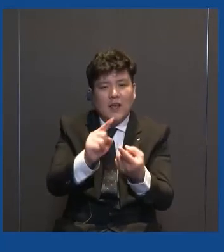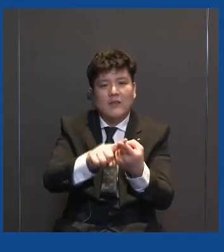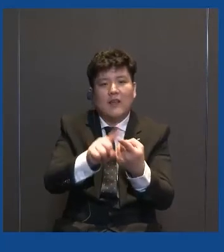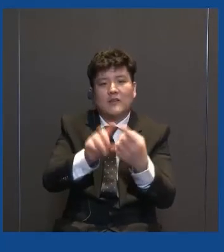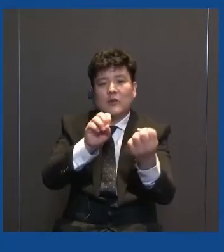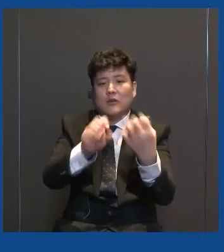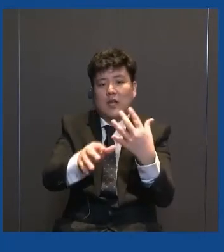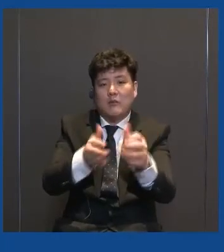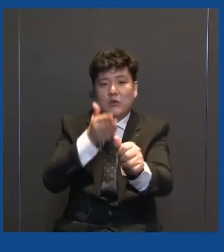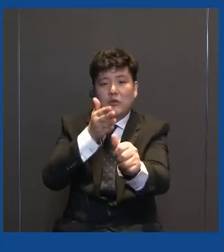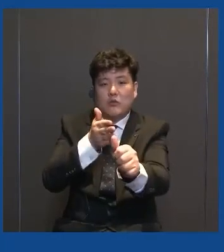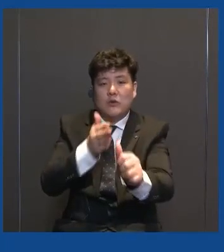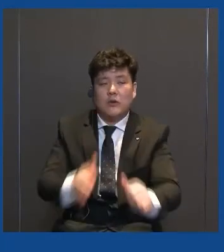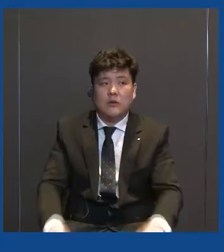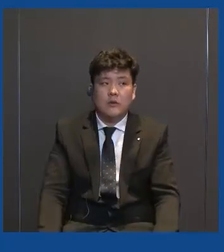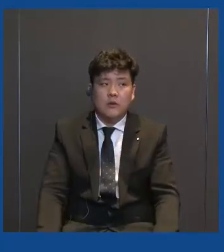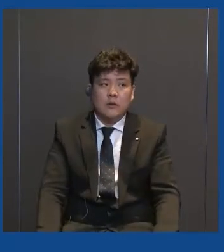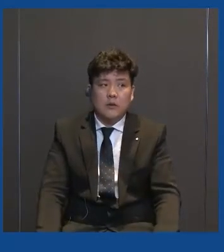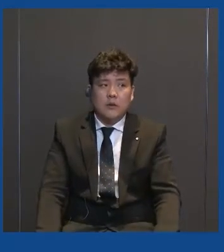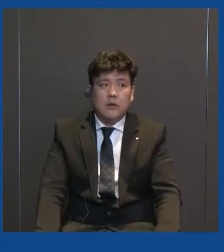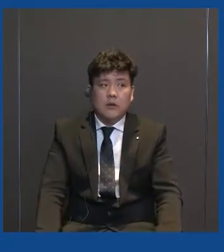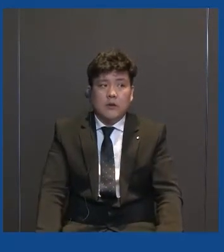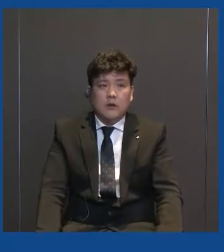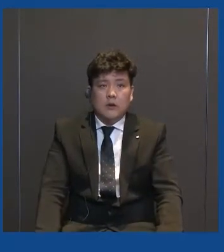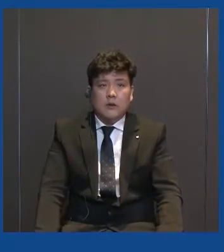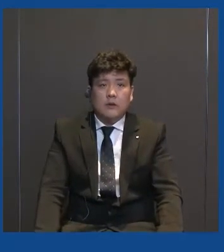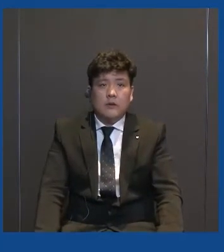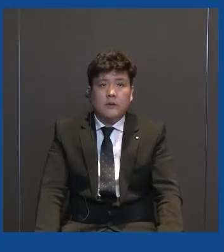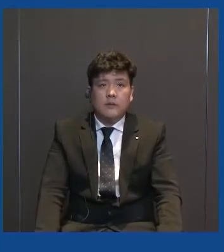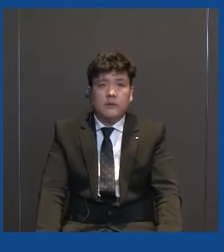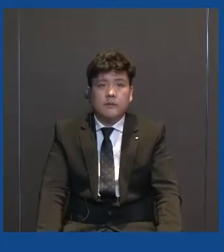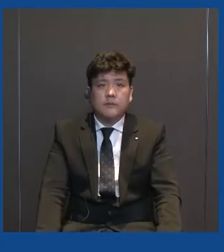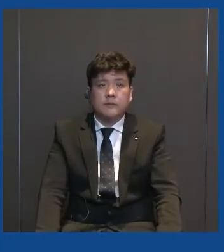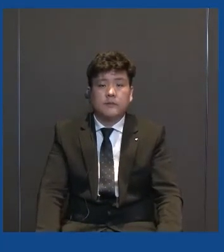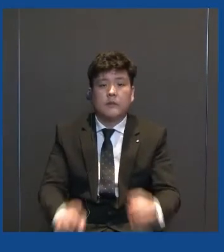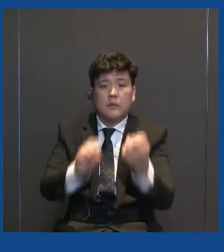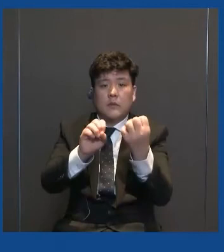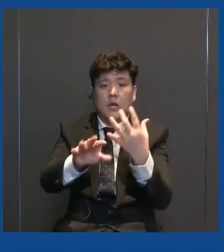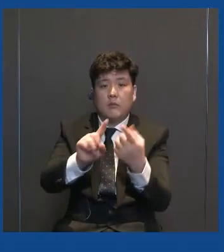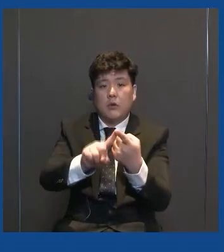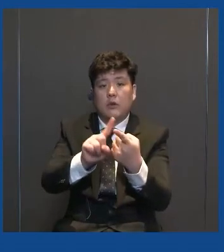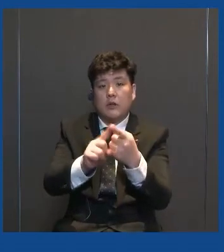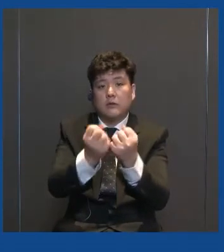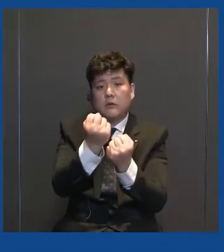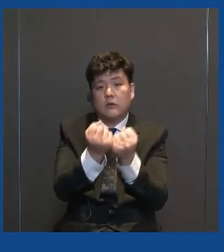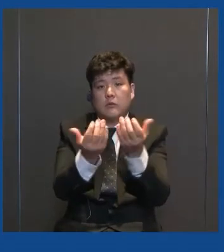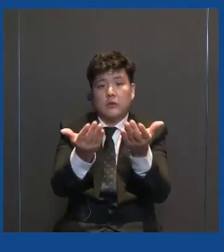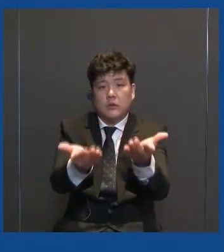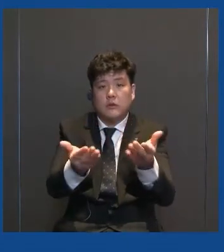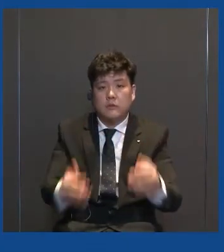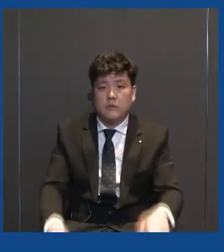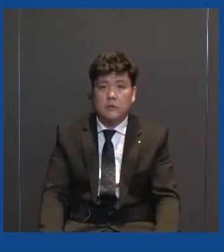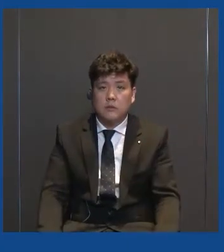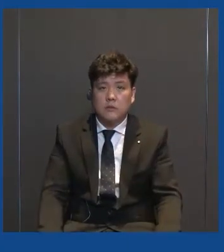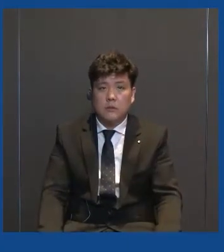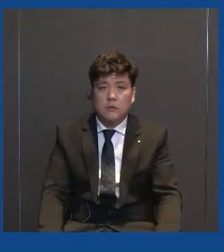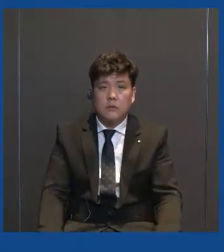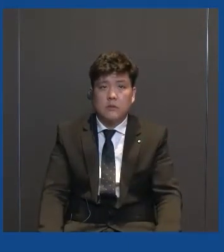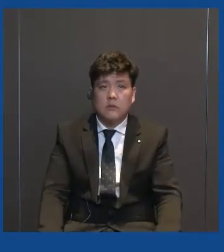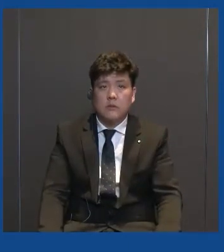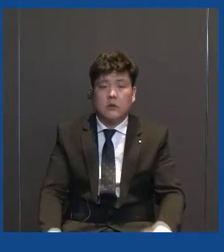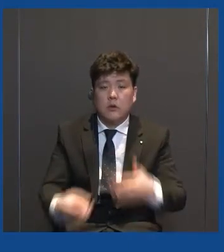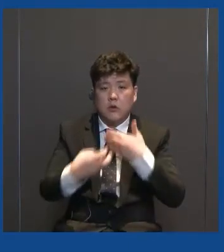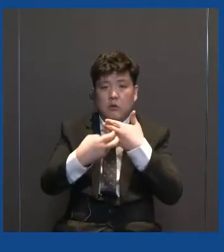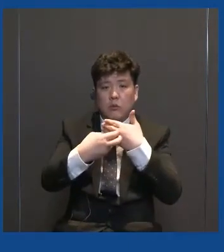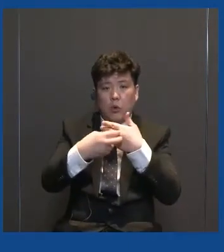as to the specific case example of Denmark in relation to the low death rate among the older persons. In relation to the